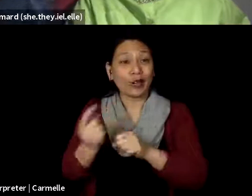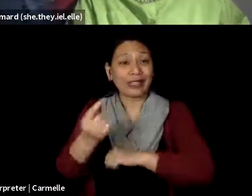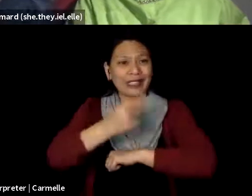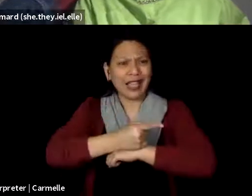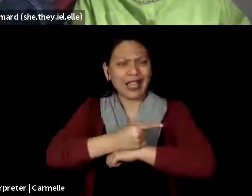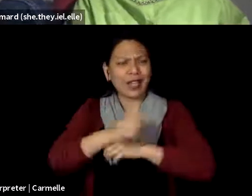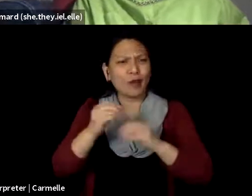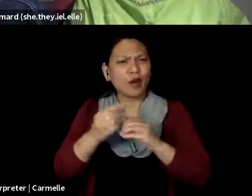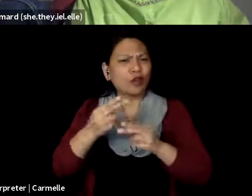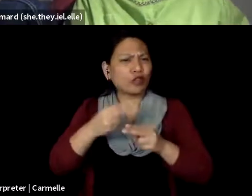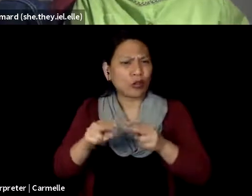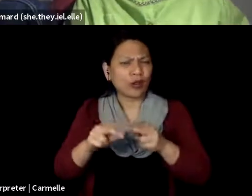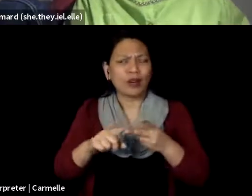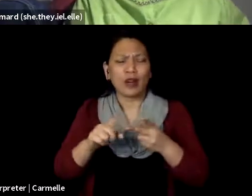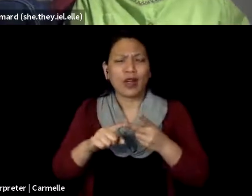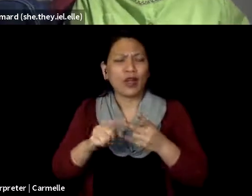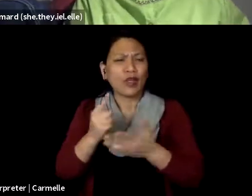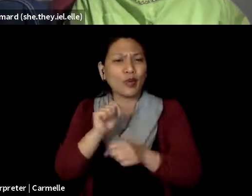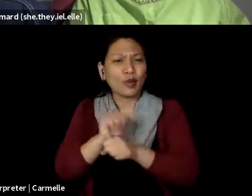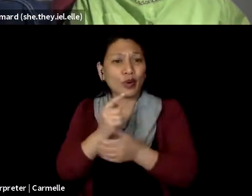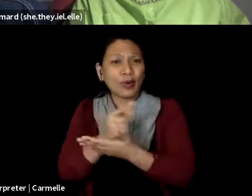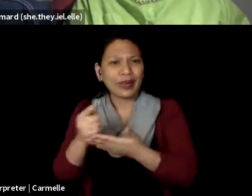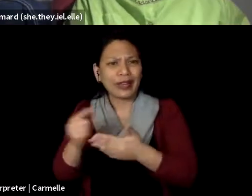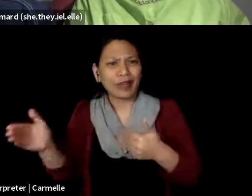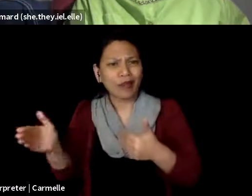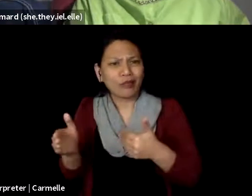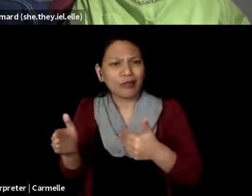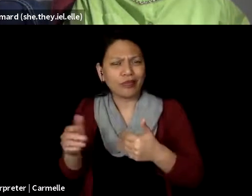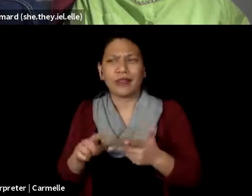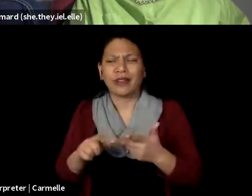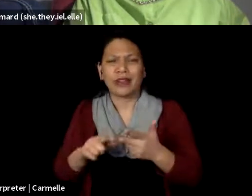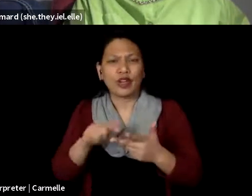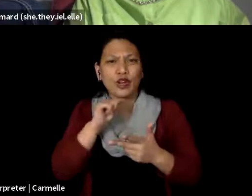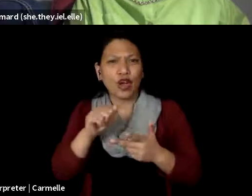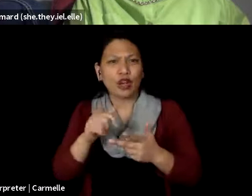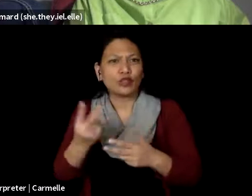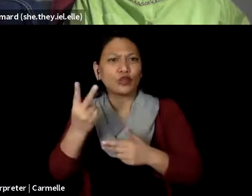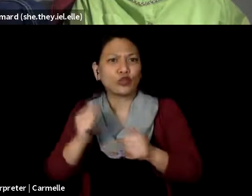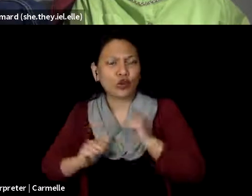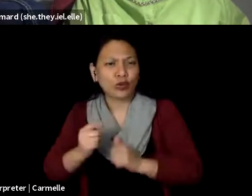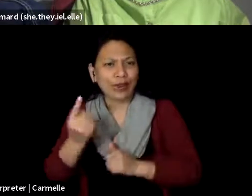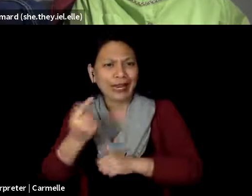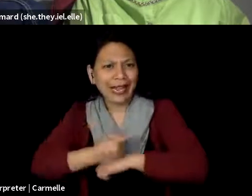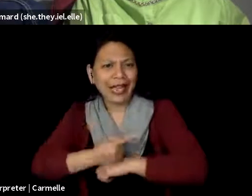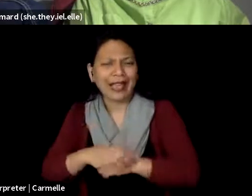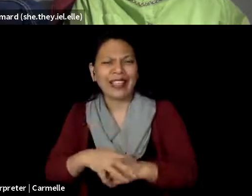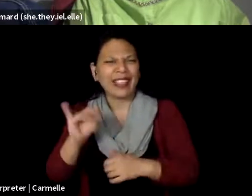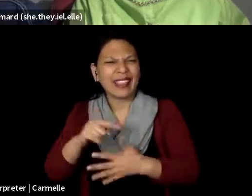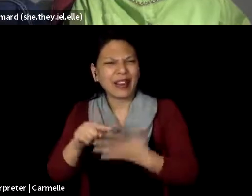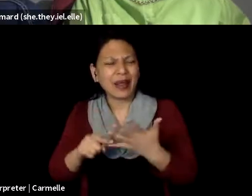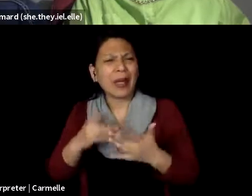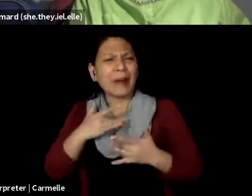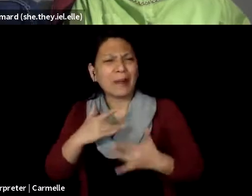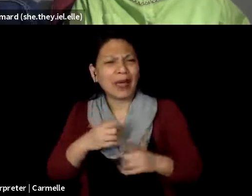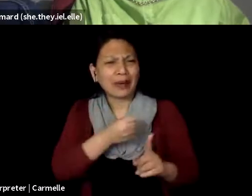we don't have two show days. The things that burn artists and designers and creative teams out need